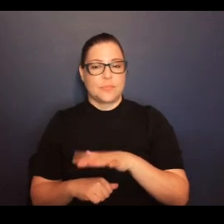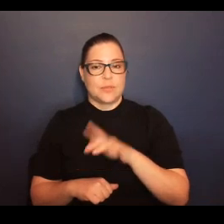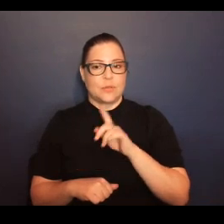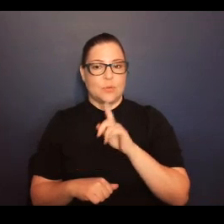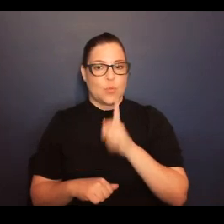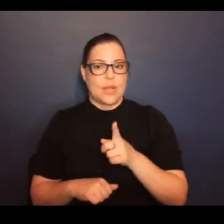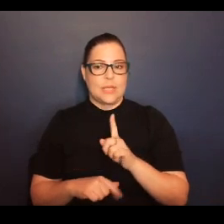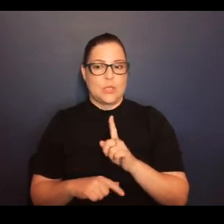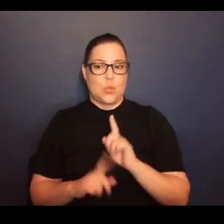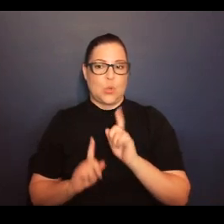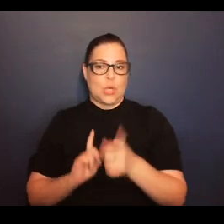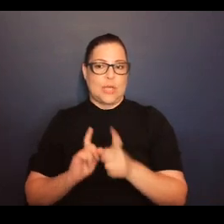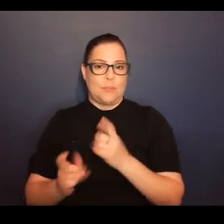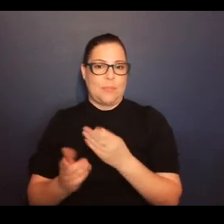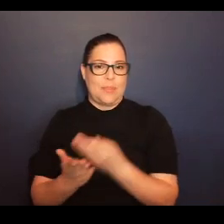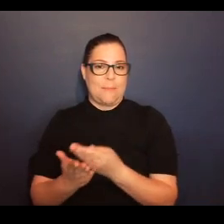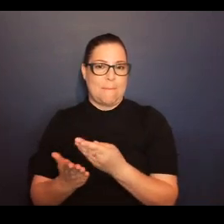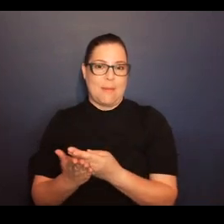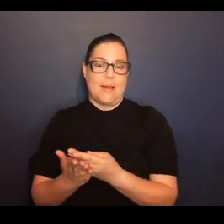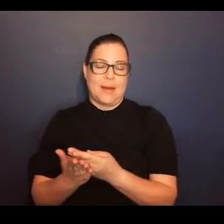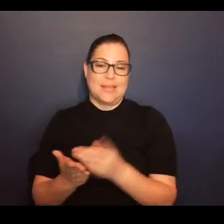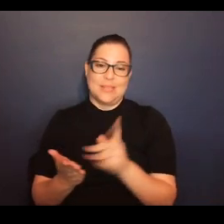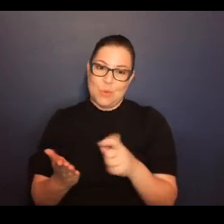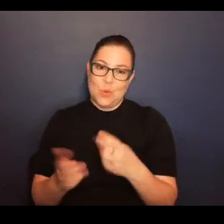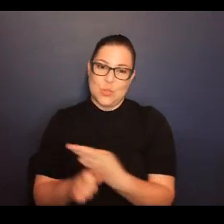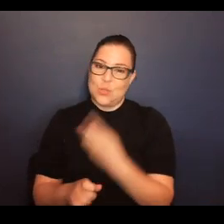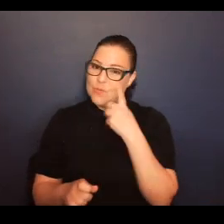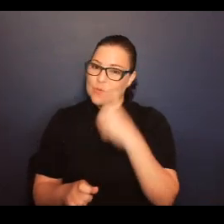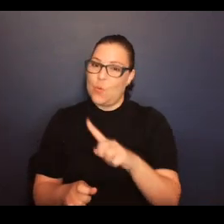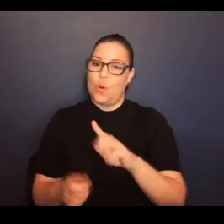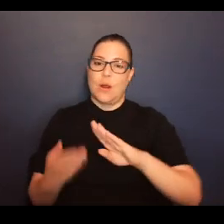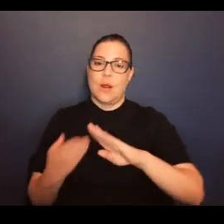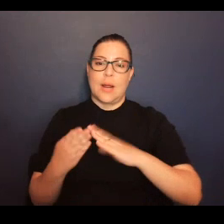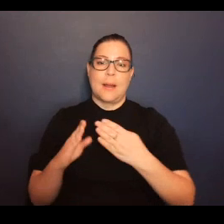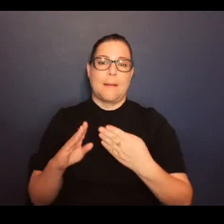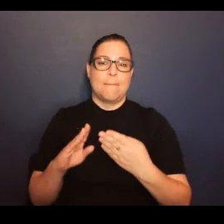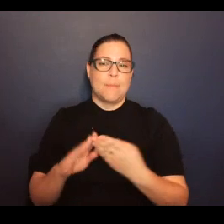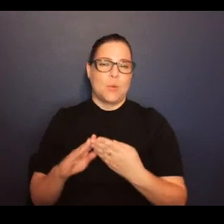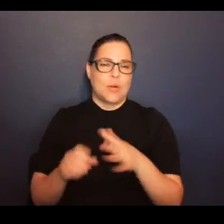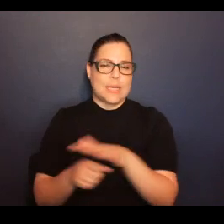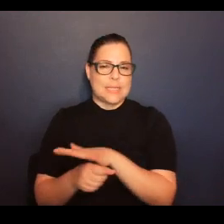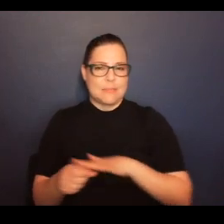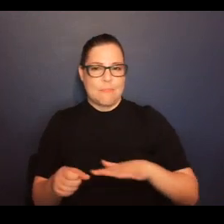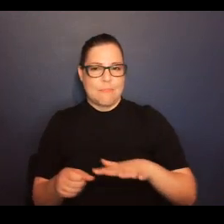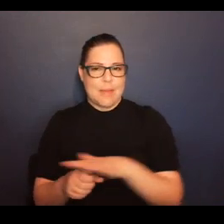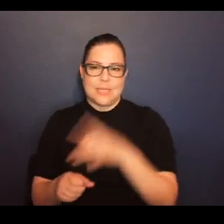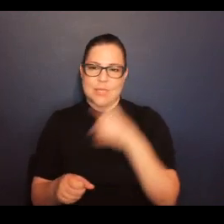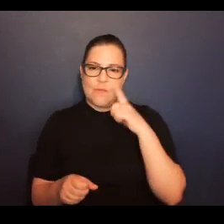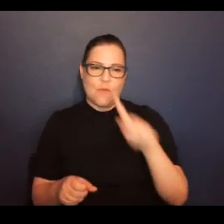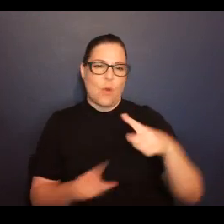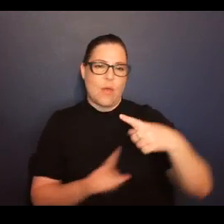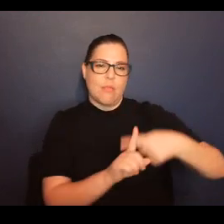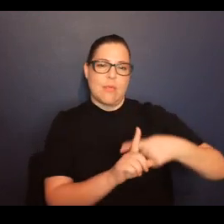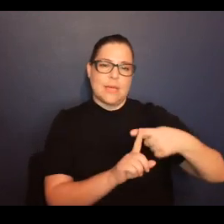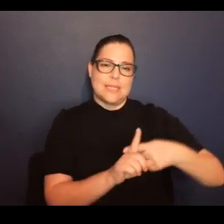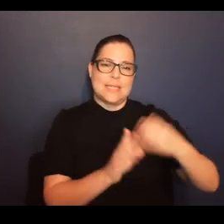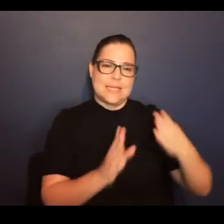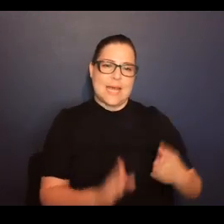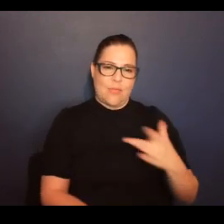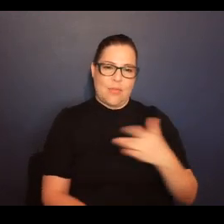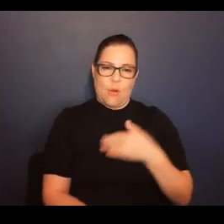the dollars that were supposed to be used for the community space towards the tenant space at the Heart of